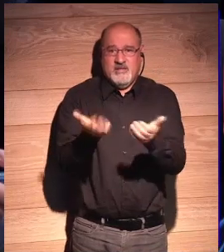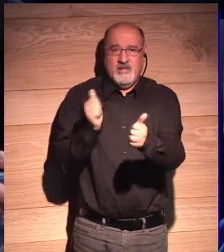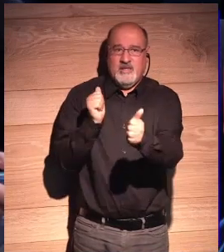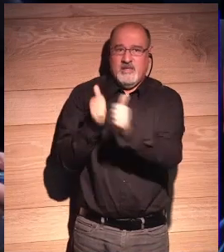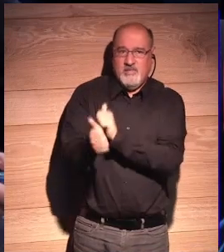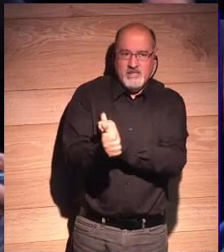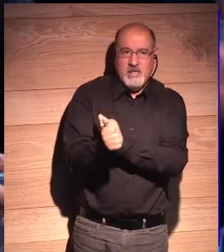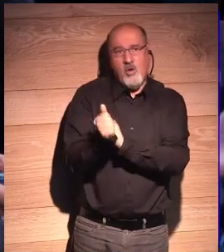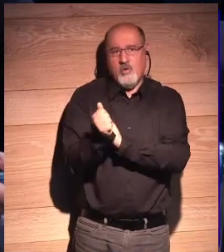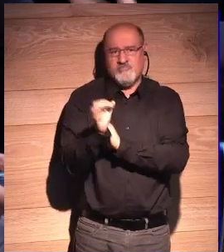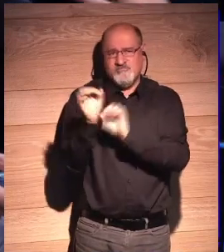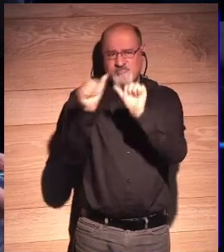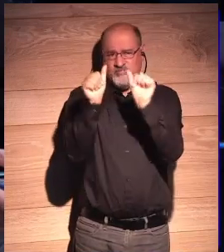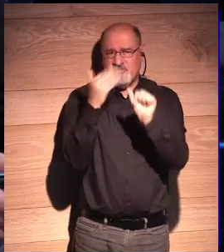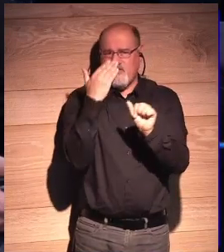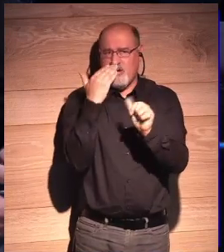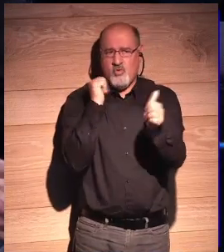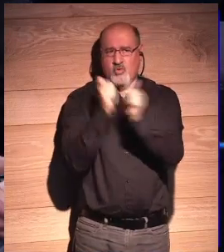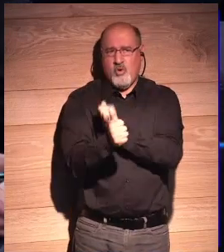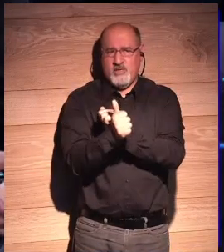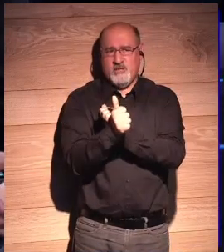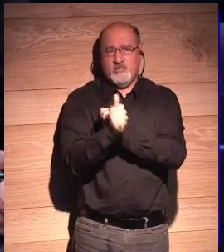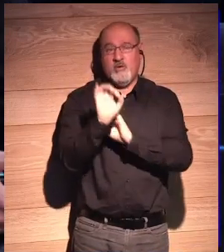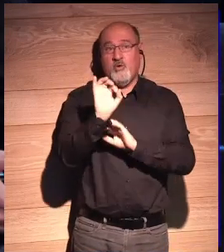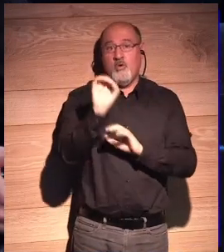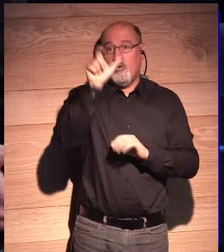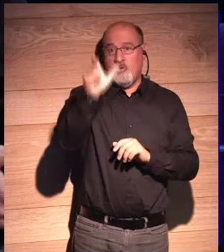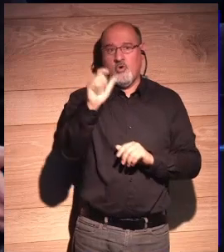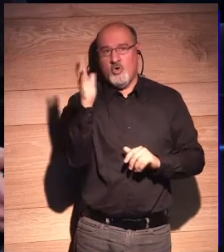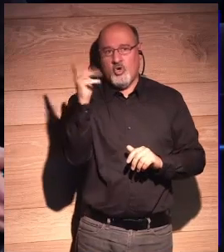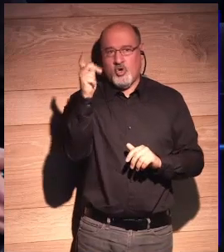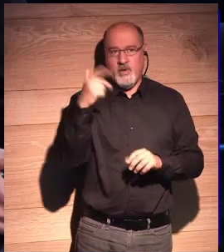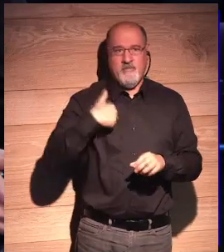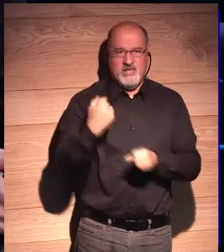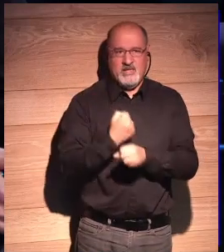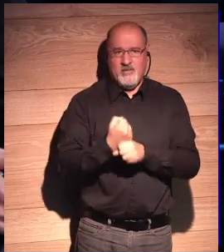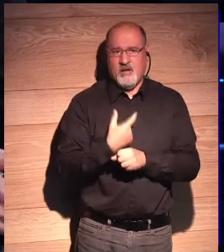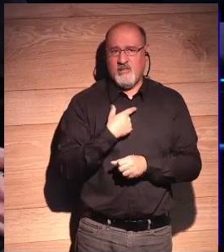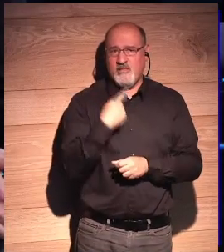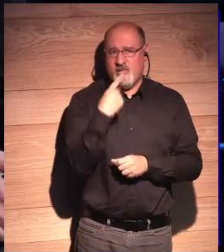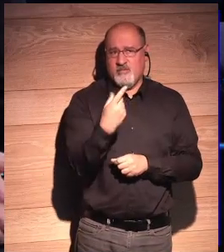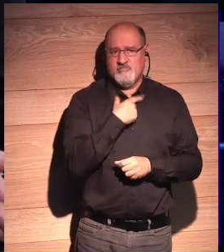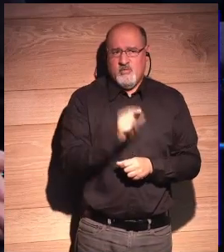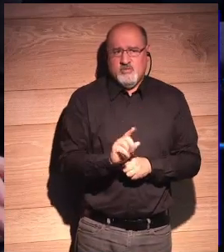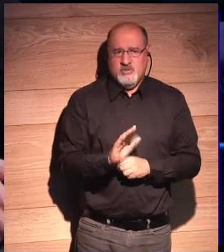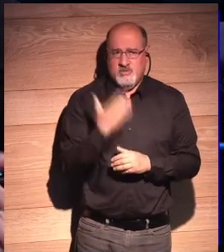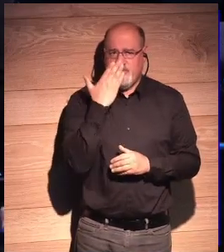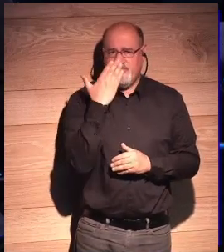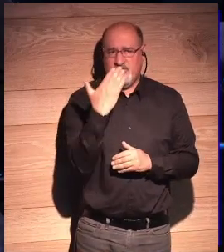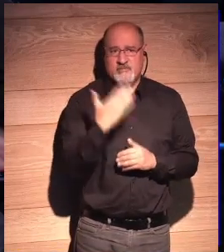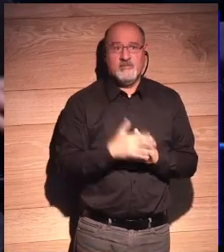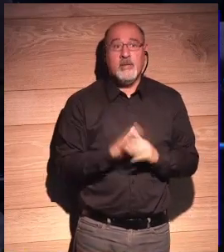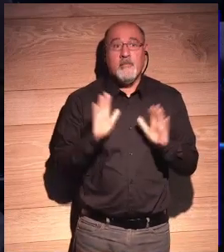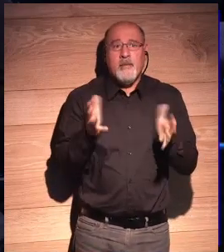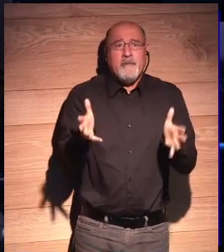know, Shia LaBeouf and steals my movie. But I love it. I love to